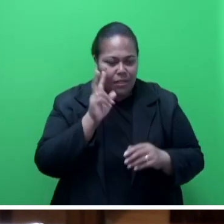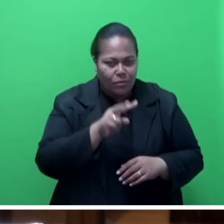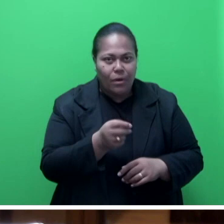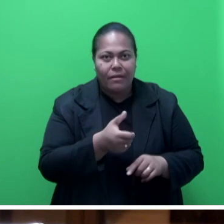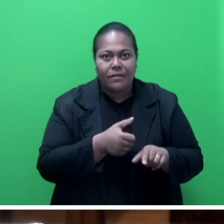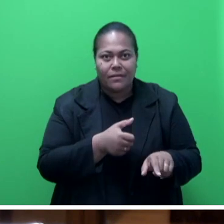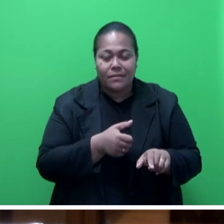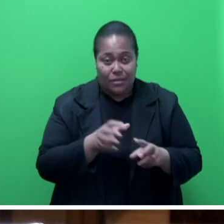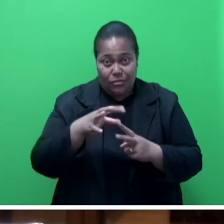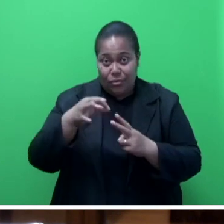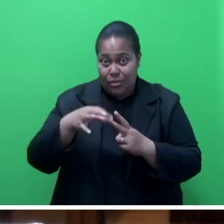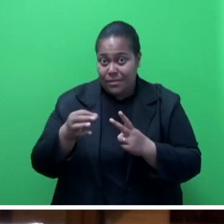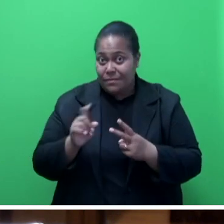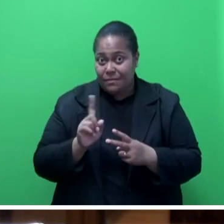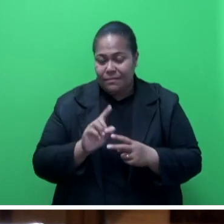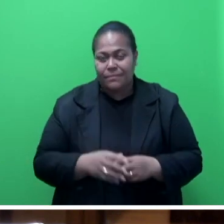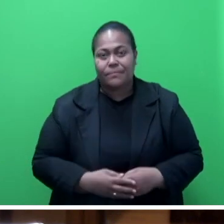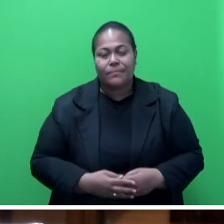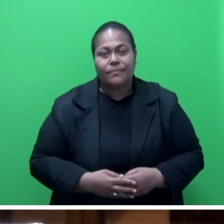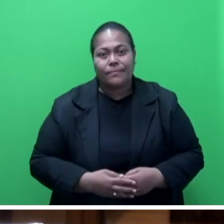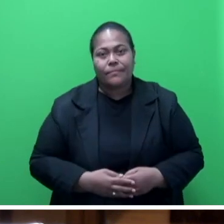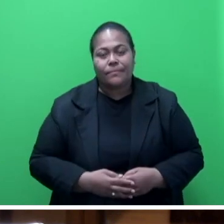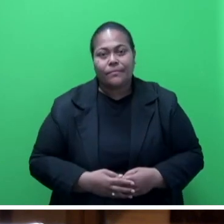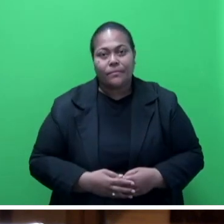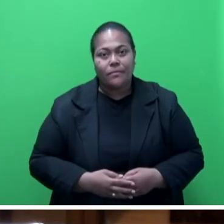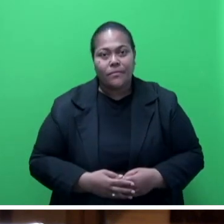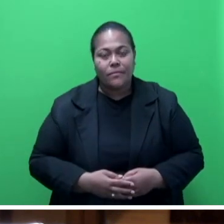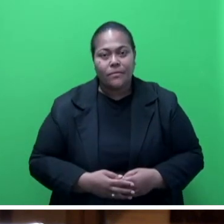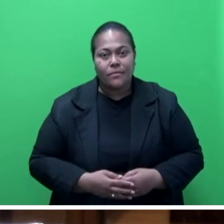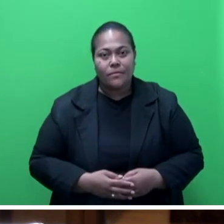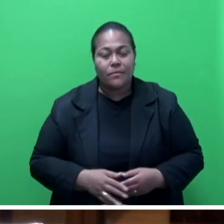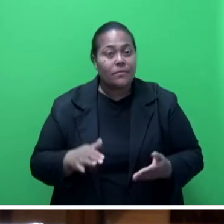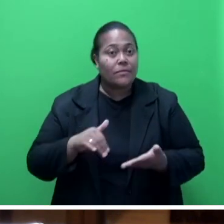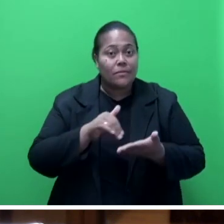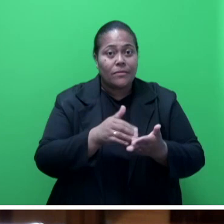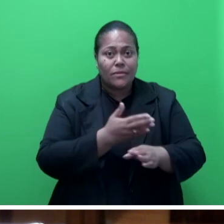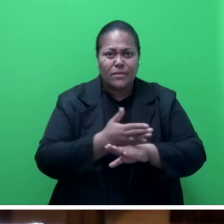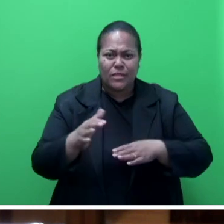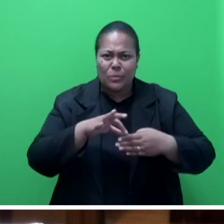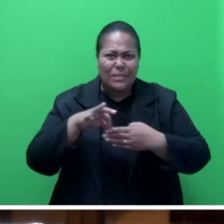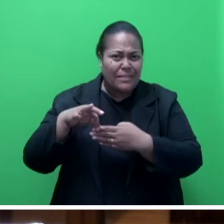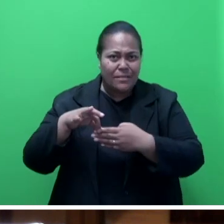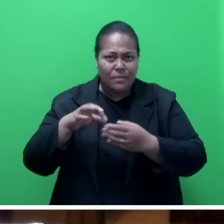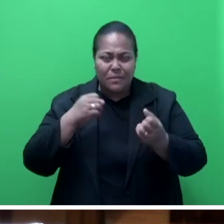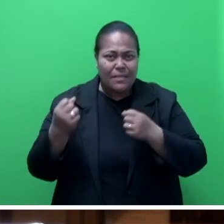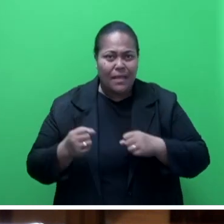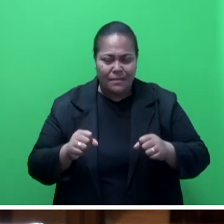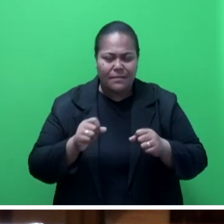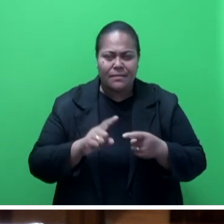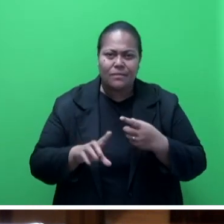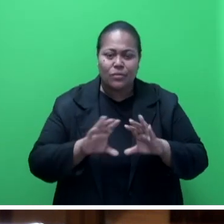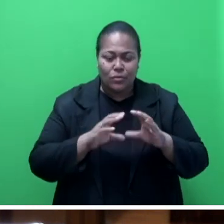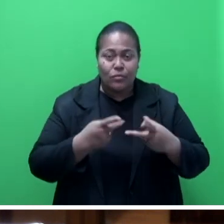These appointments have helped bring new leadership styles to provincial council meetings throughout the